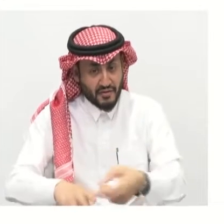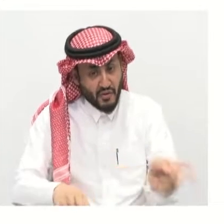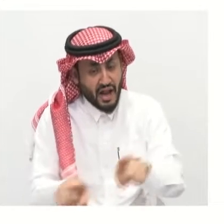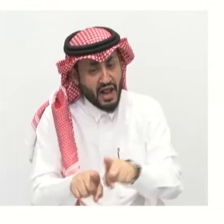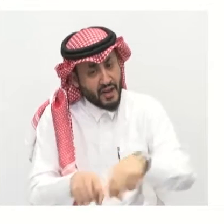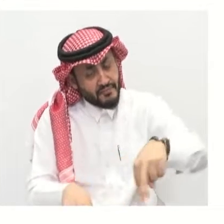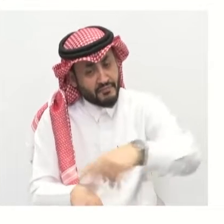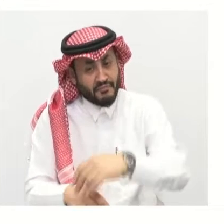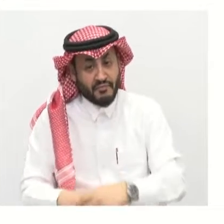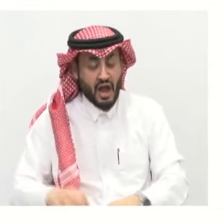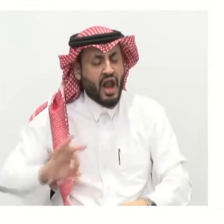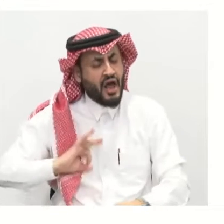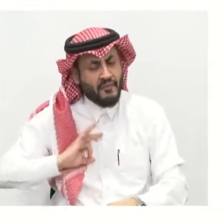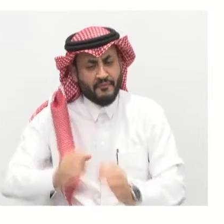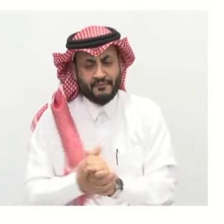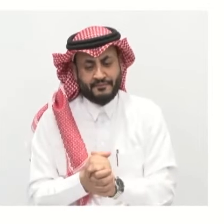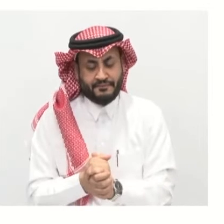me? I would love to.